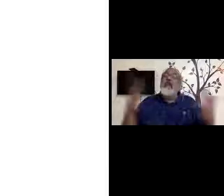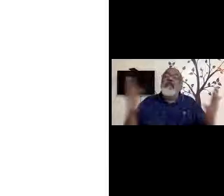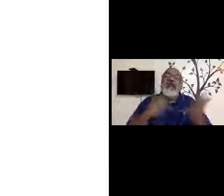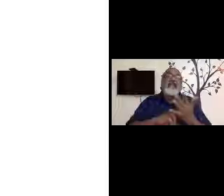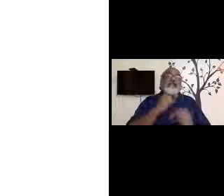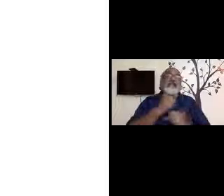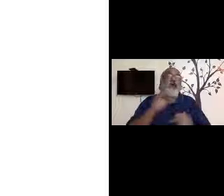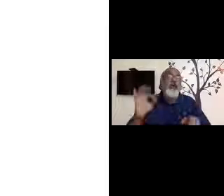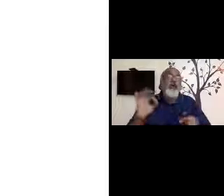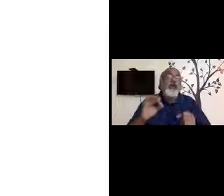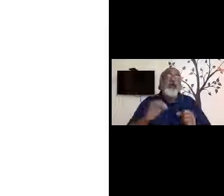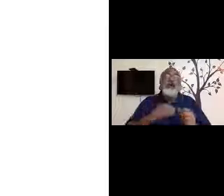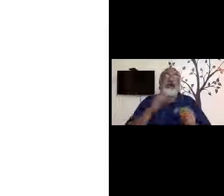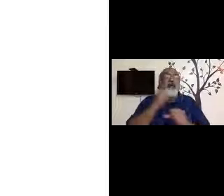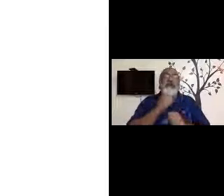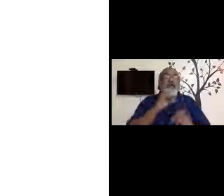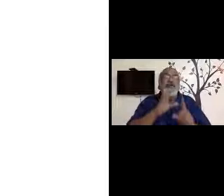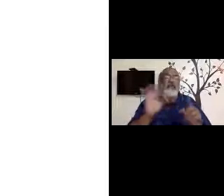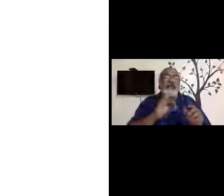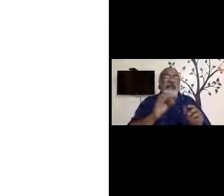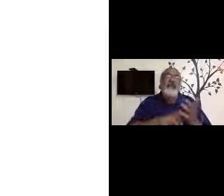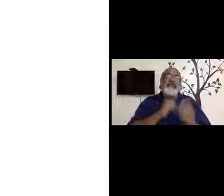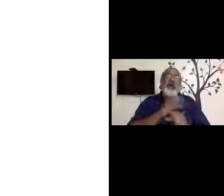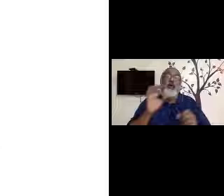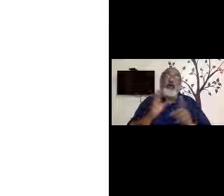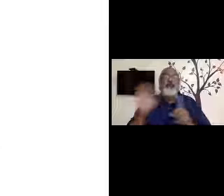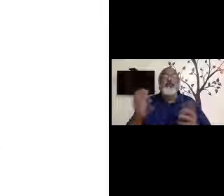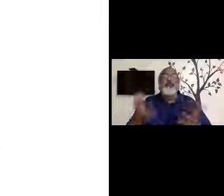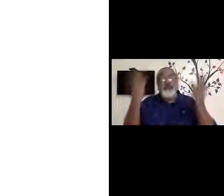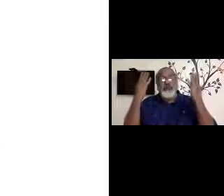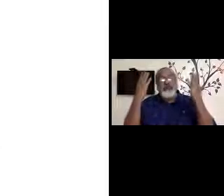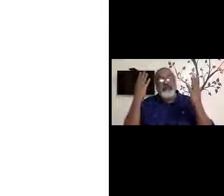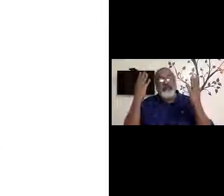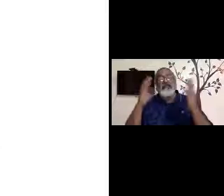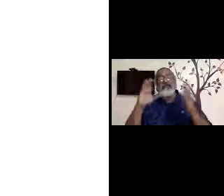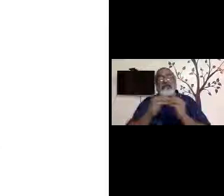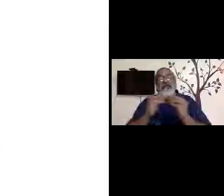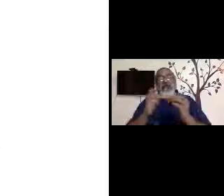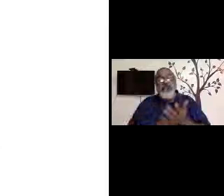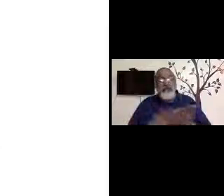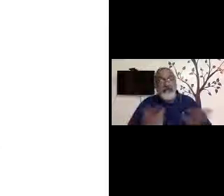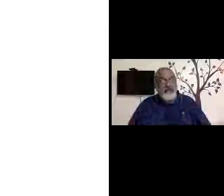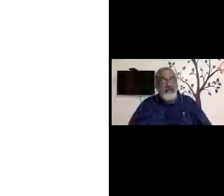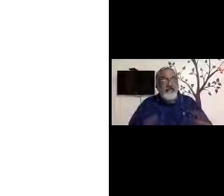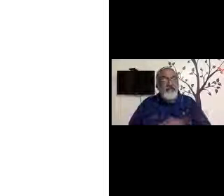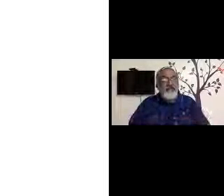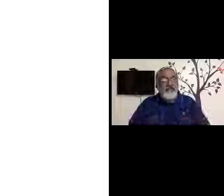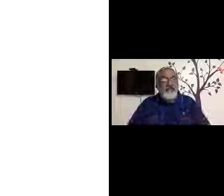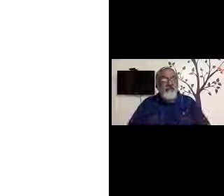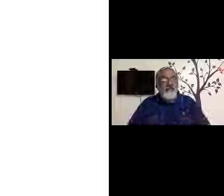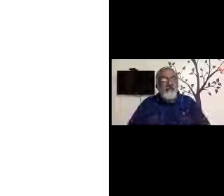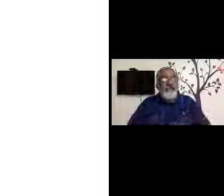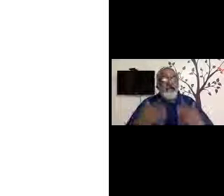than the government, the health department. While the health department provides